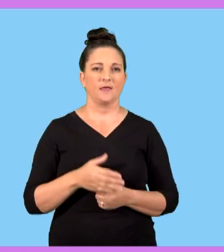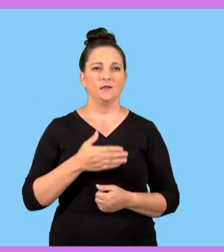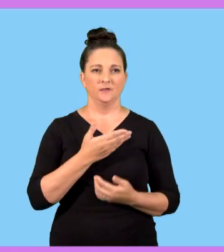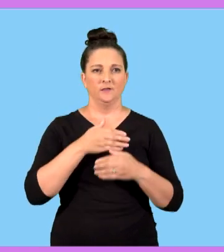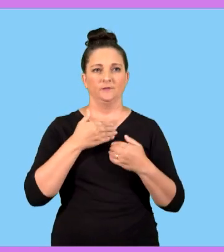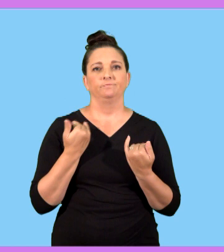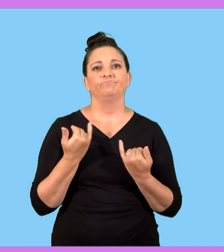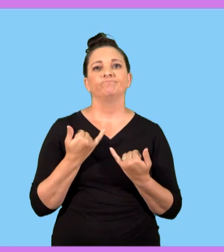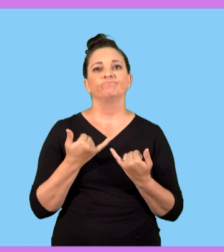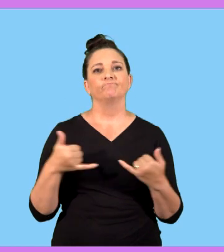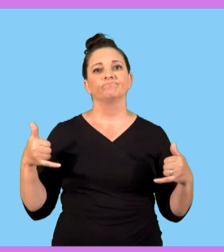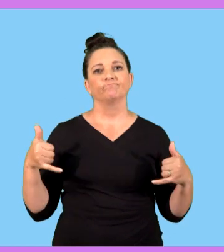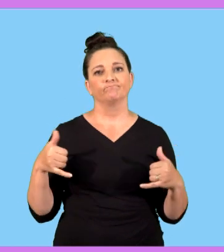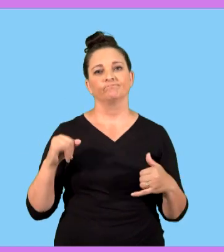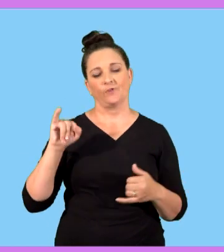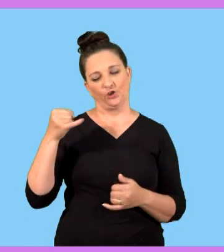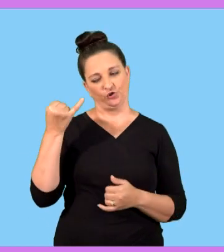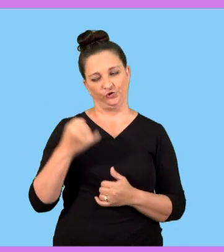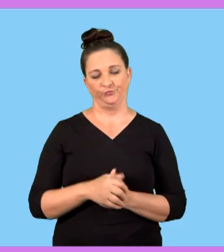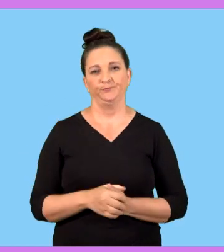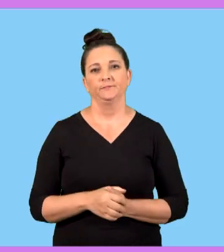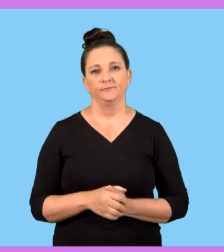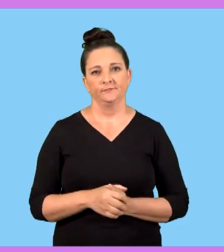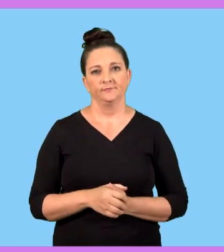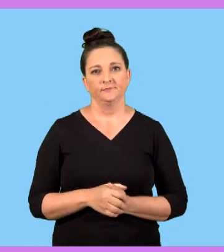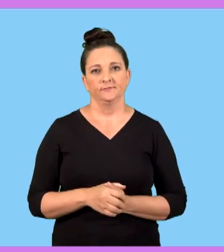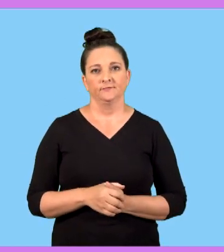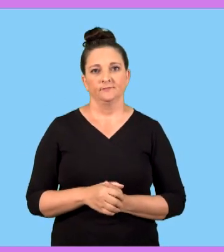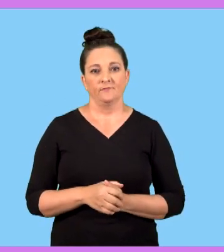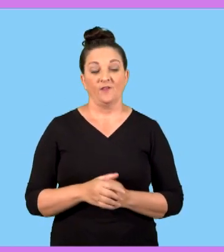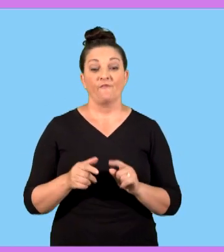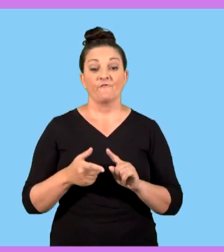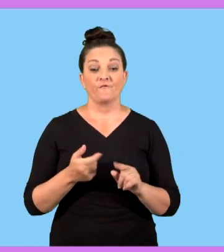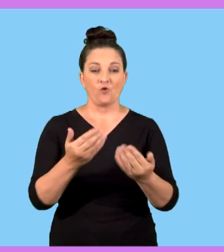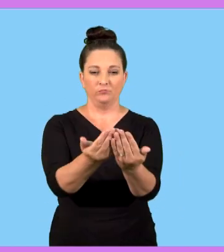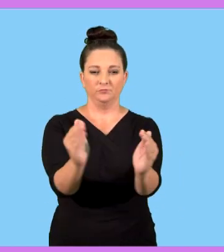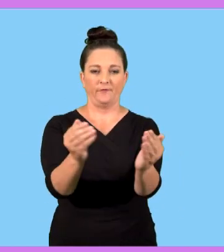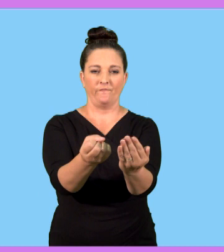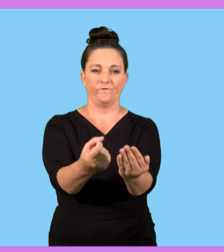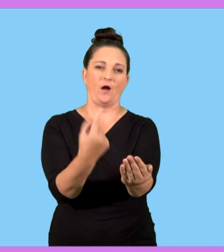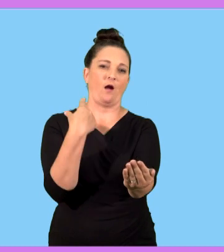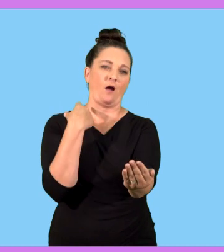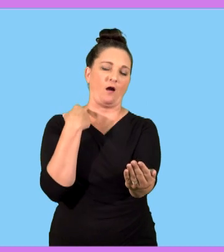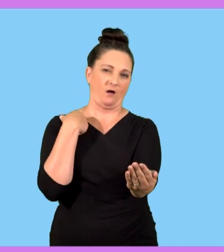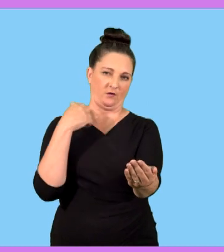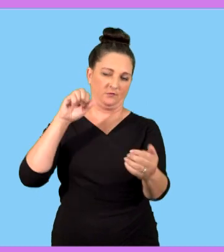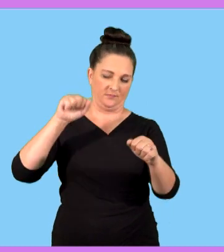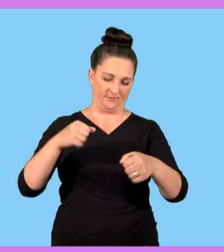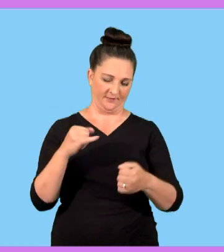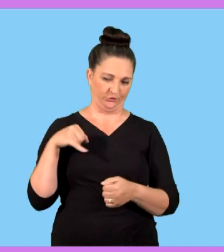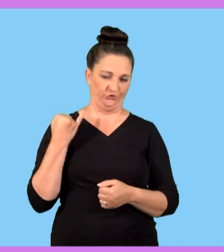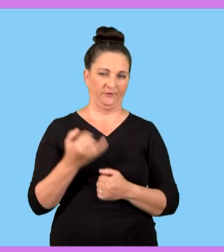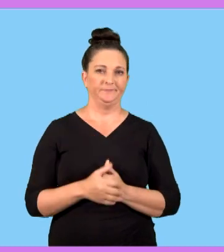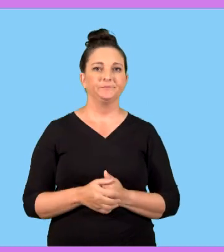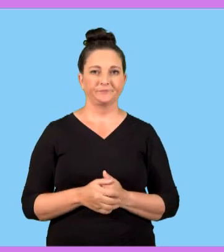I'll indicate this will be row J, the row that's furthest from the screen. Okay, let us look